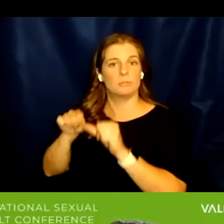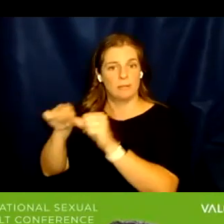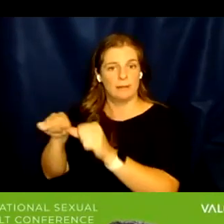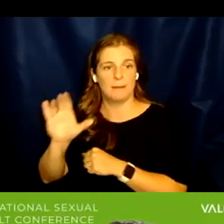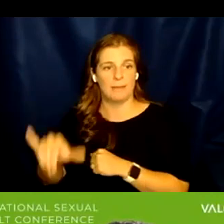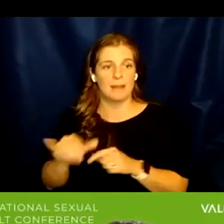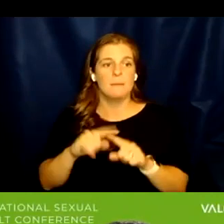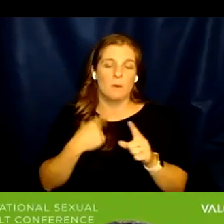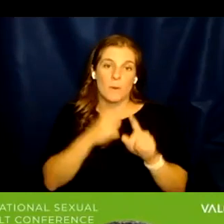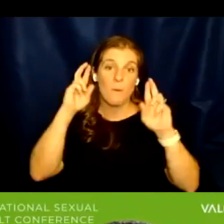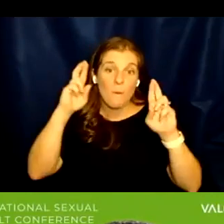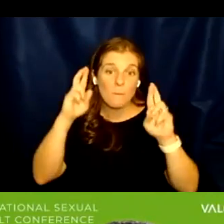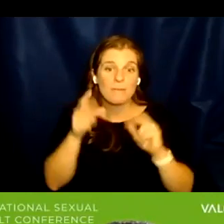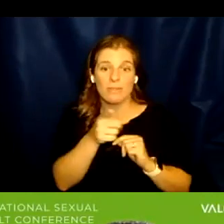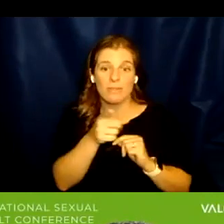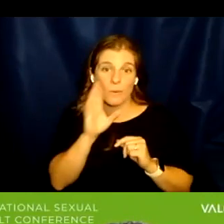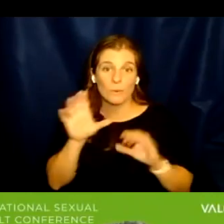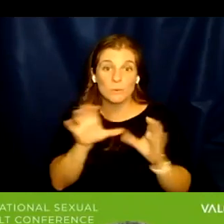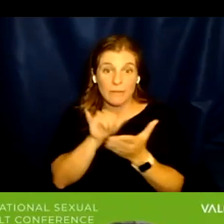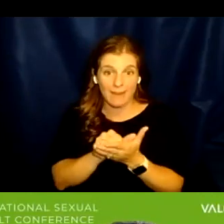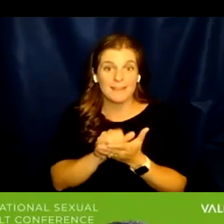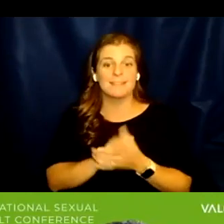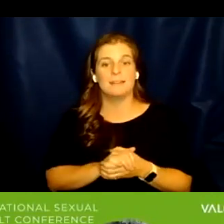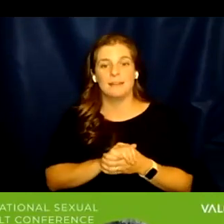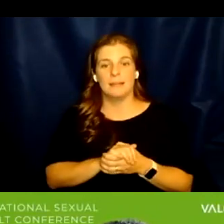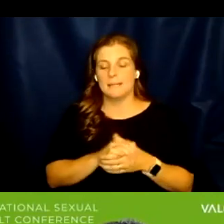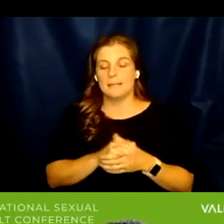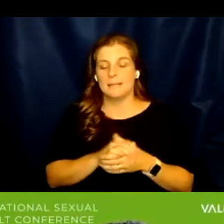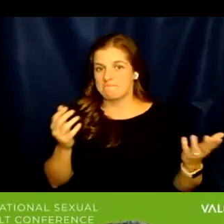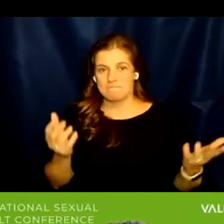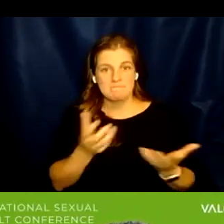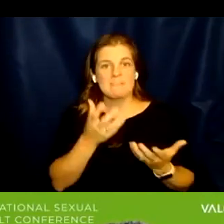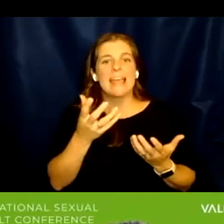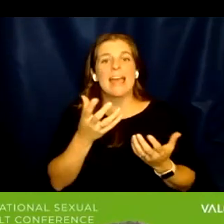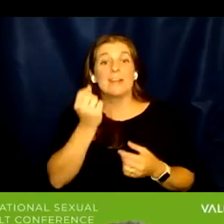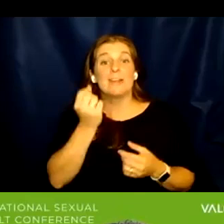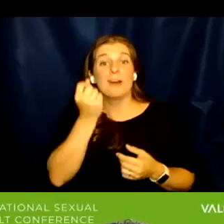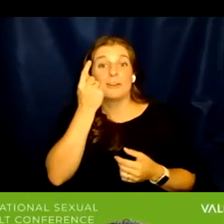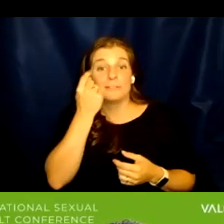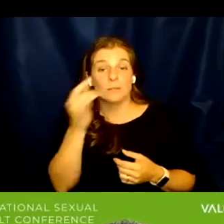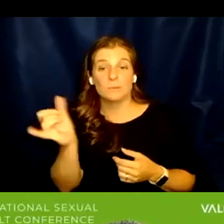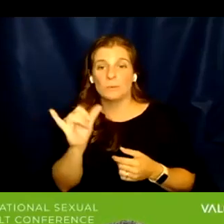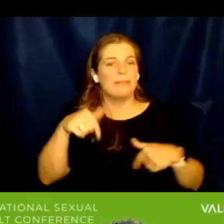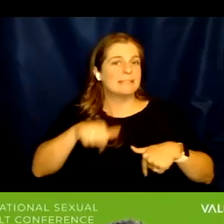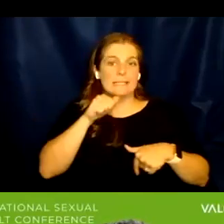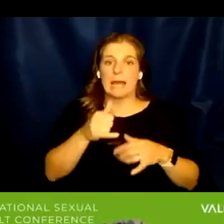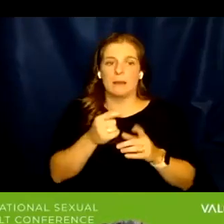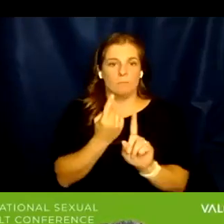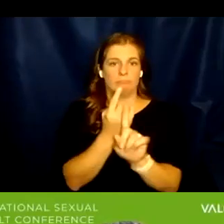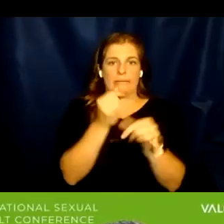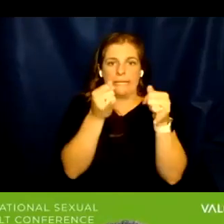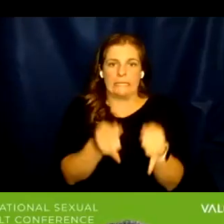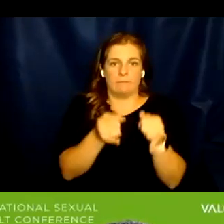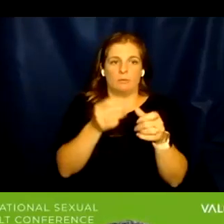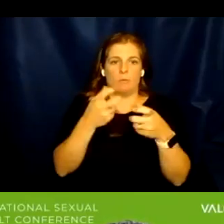you will do that and understand that this is not an individual problem. You may have heard of